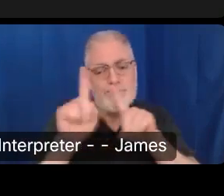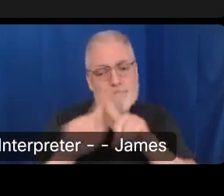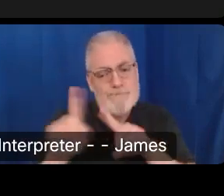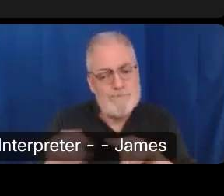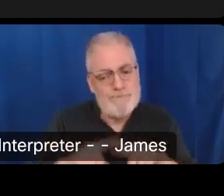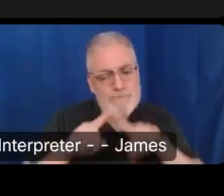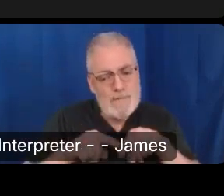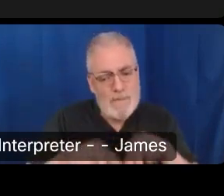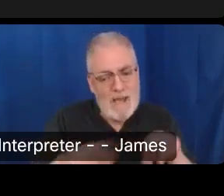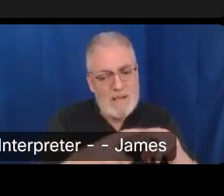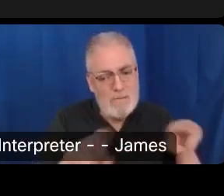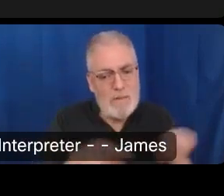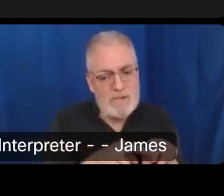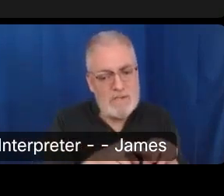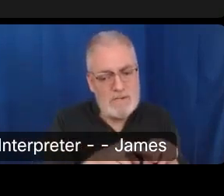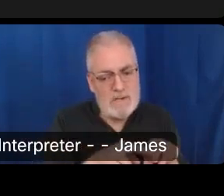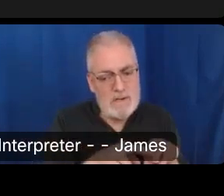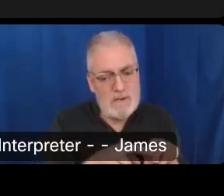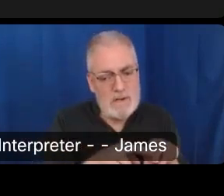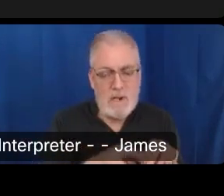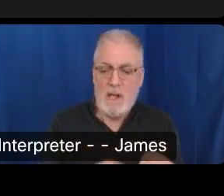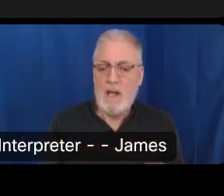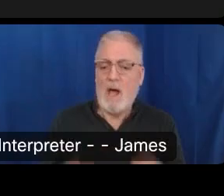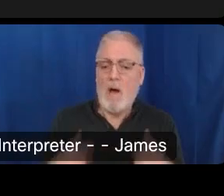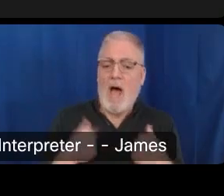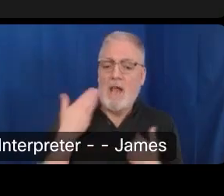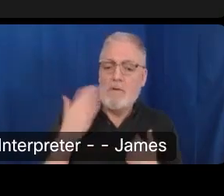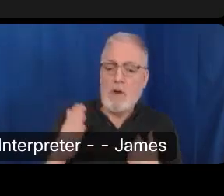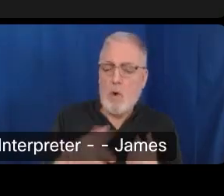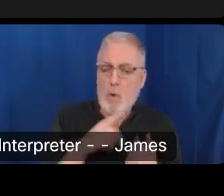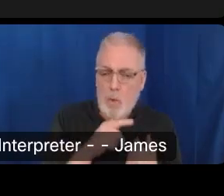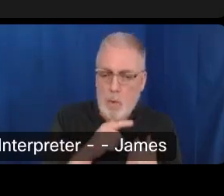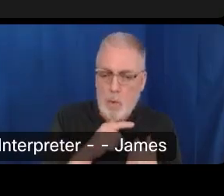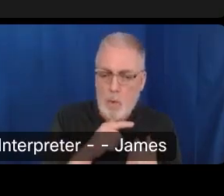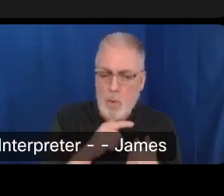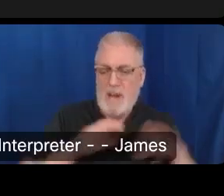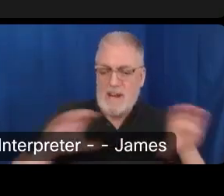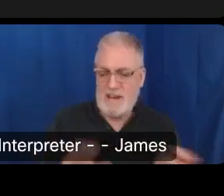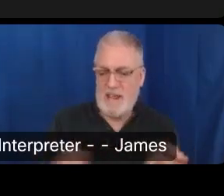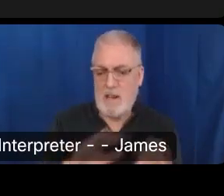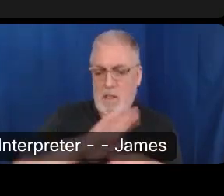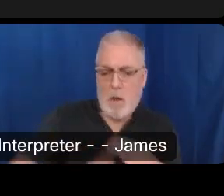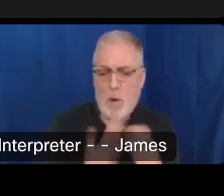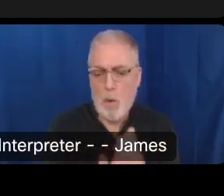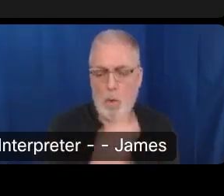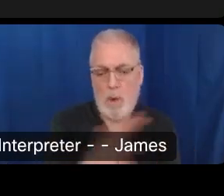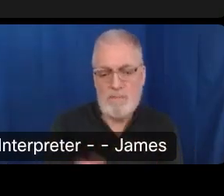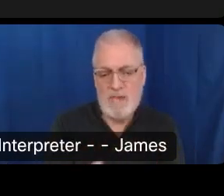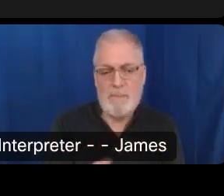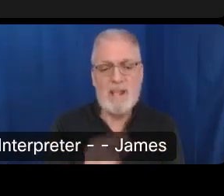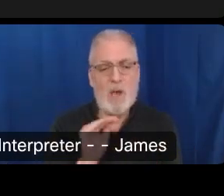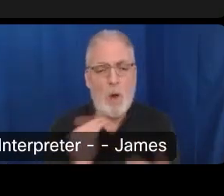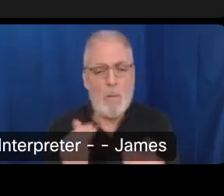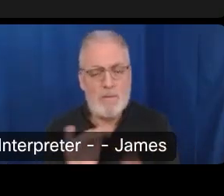OPWDD, but it almost seems like it needs an overhaul from someone on the outside to come in and look at it as if they were a parent or as if they